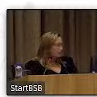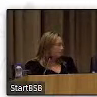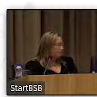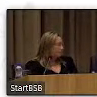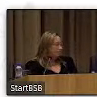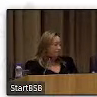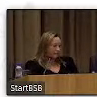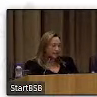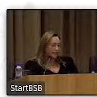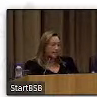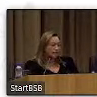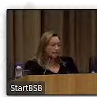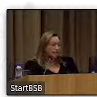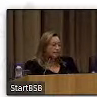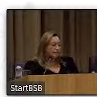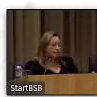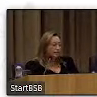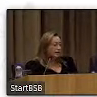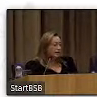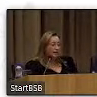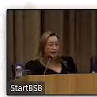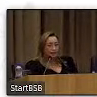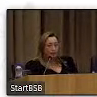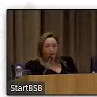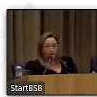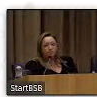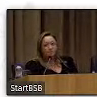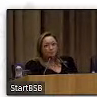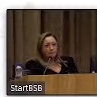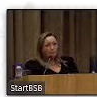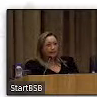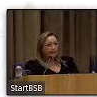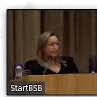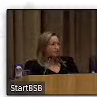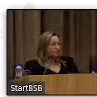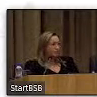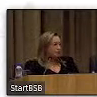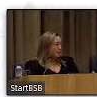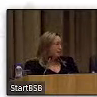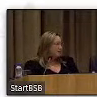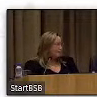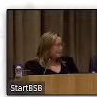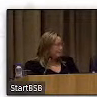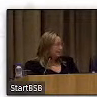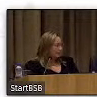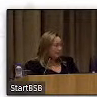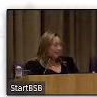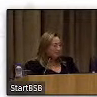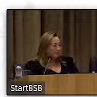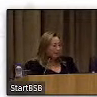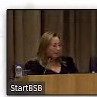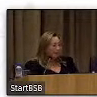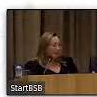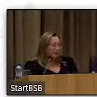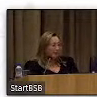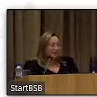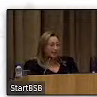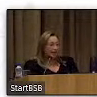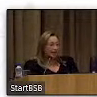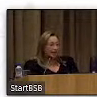lesson that is the importance of the sharing of information. We can't live without